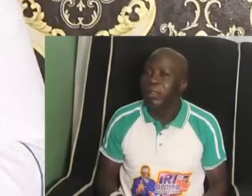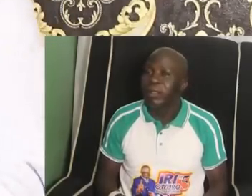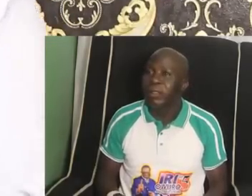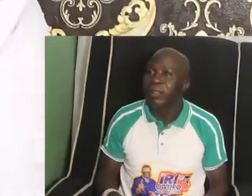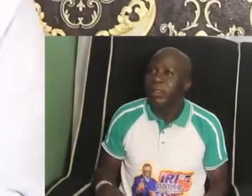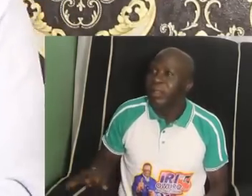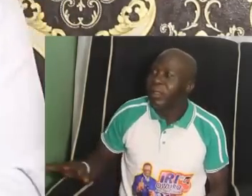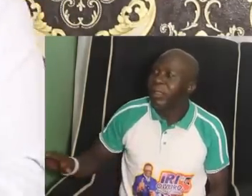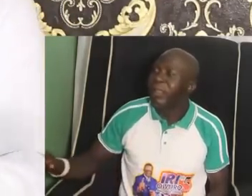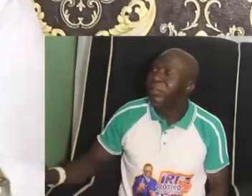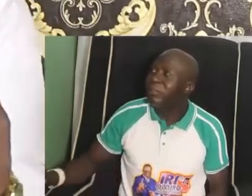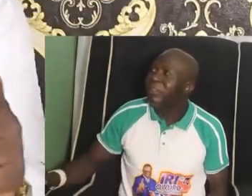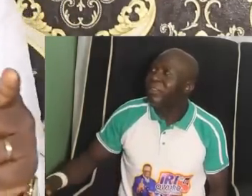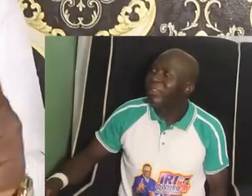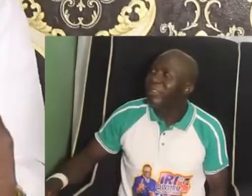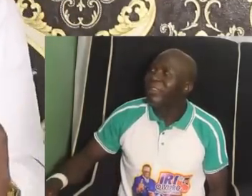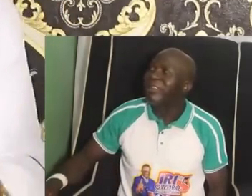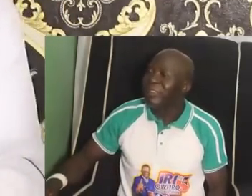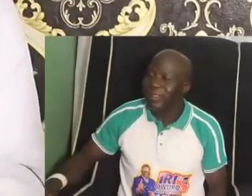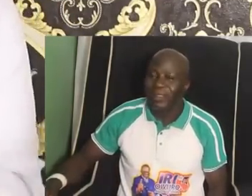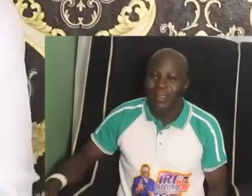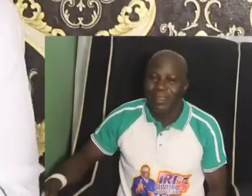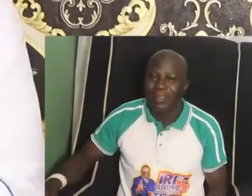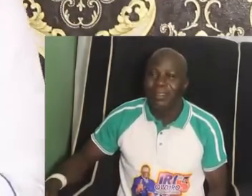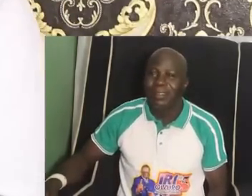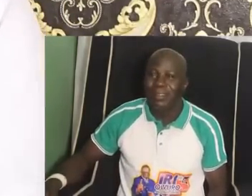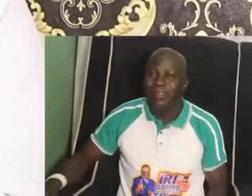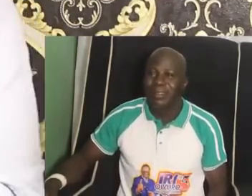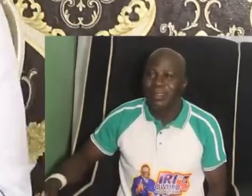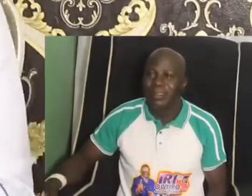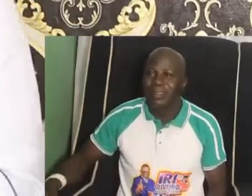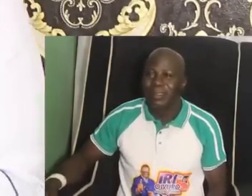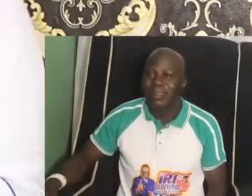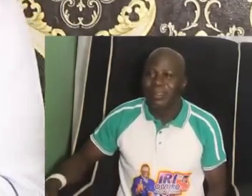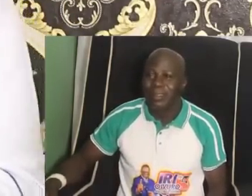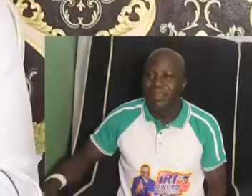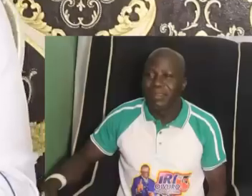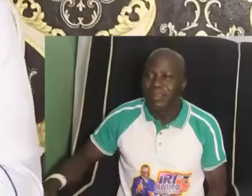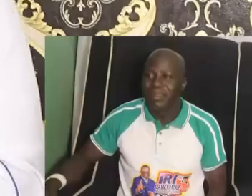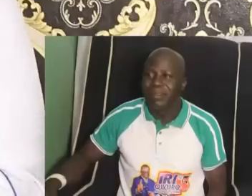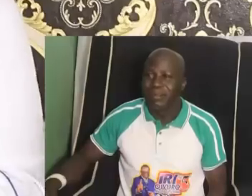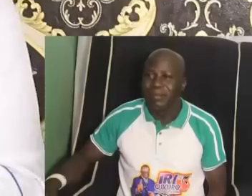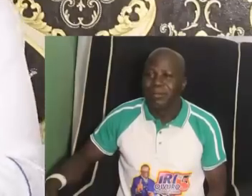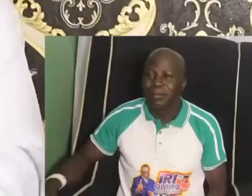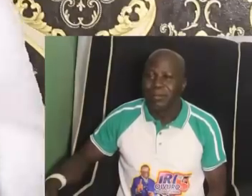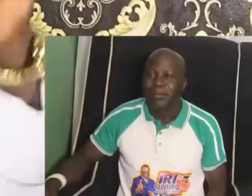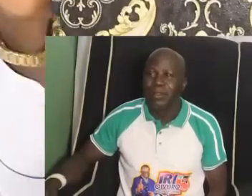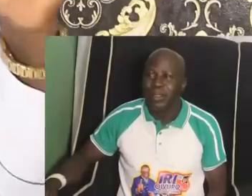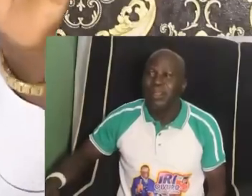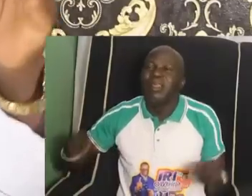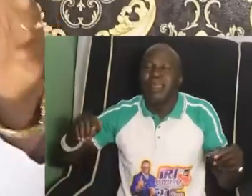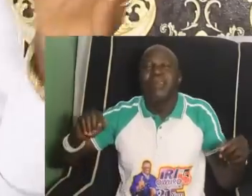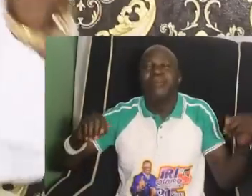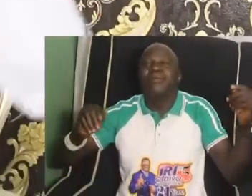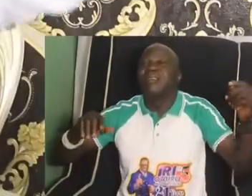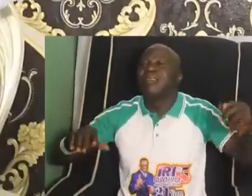koso babire, kosi bababire, komaso lorun bire.